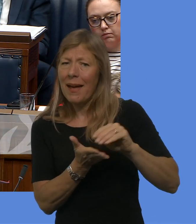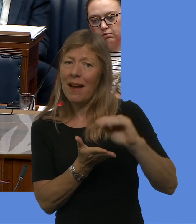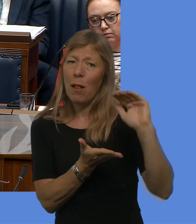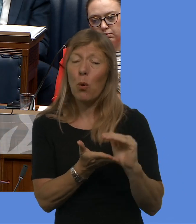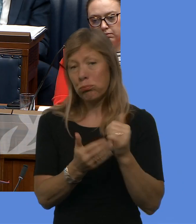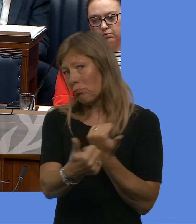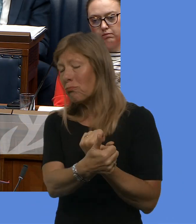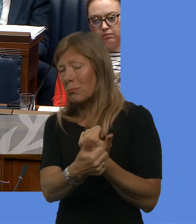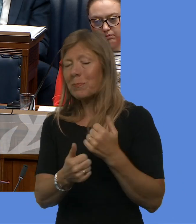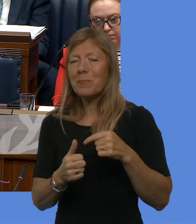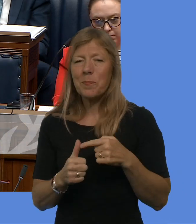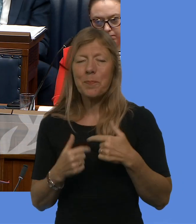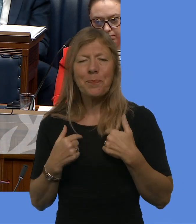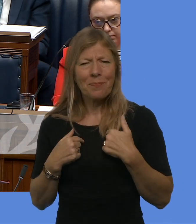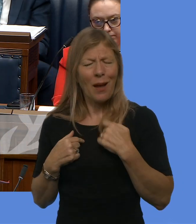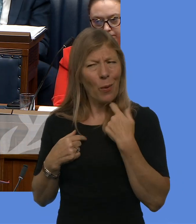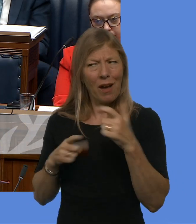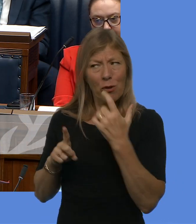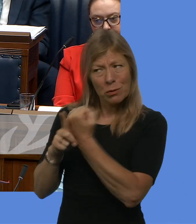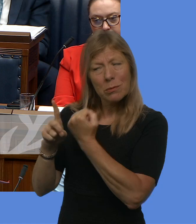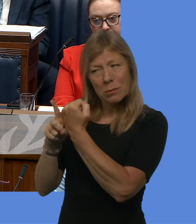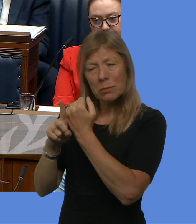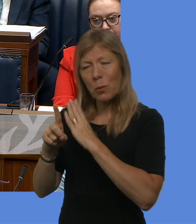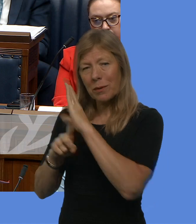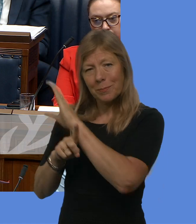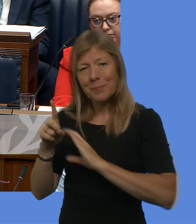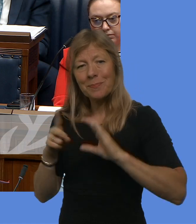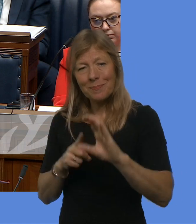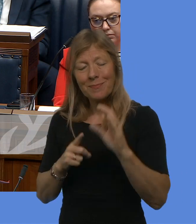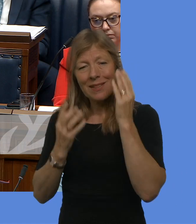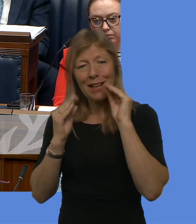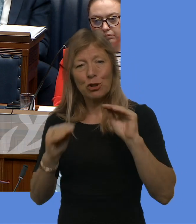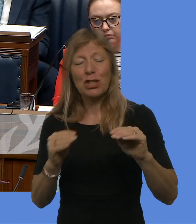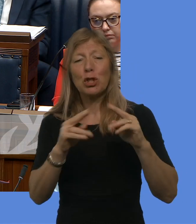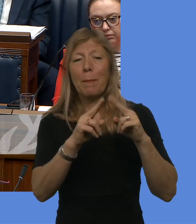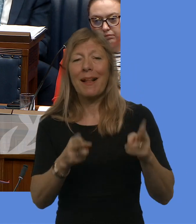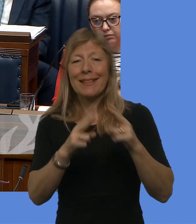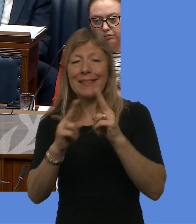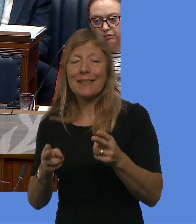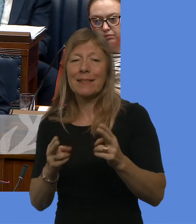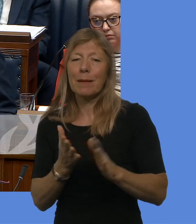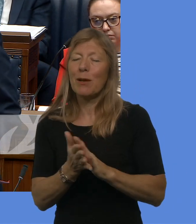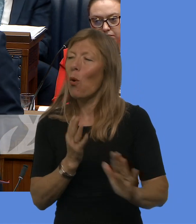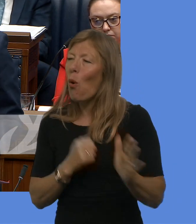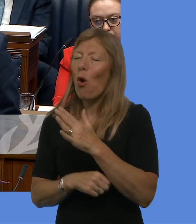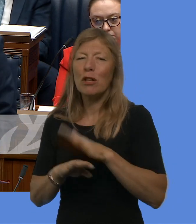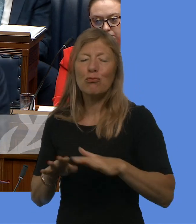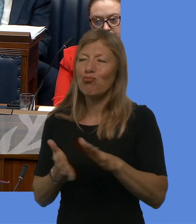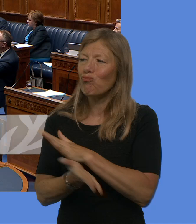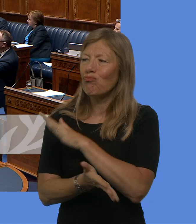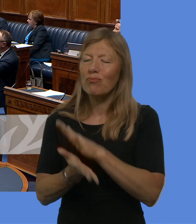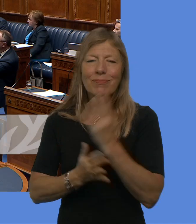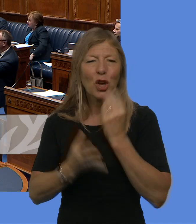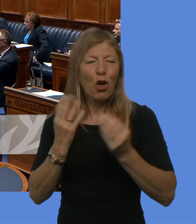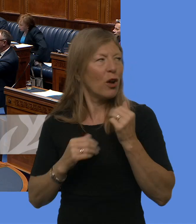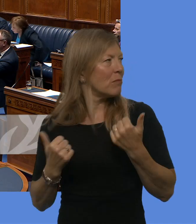for increased investment in the education estate to ensure that every child can enjoy the benefits of improved teaching and learning facilities. Ms